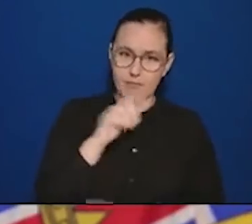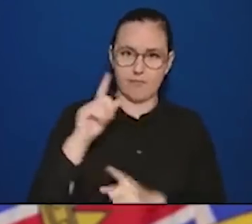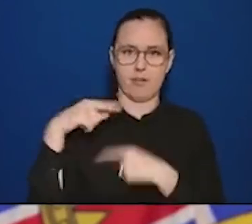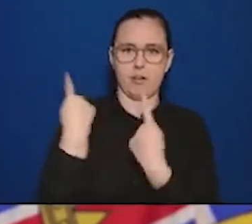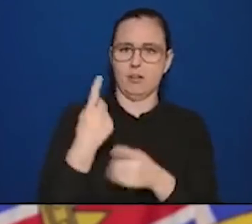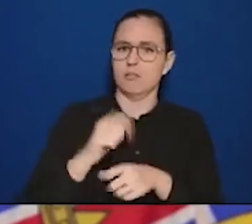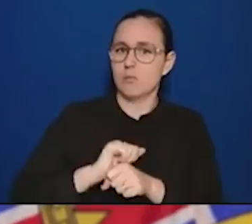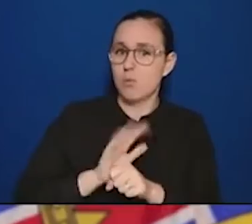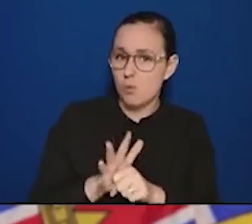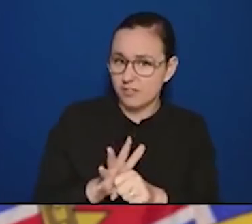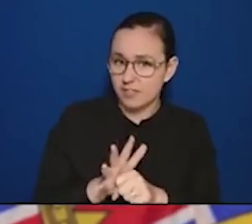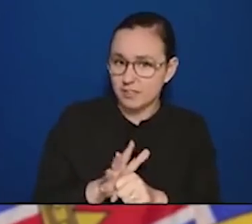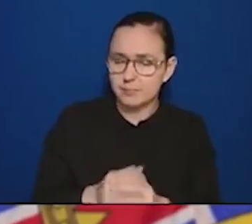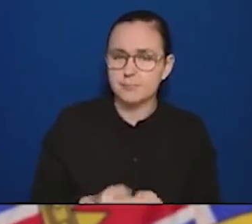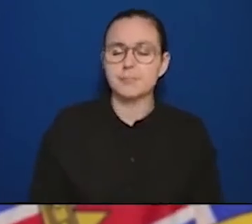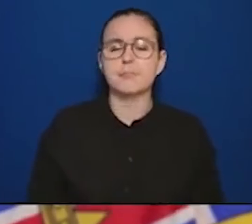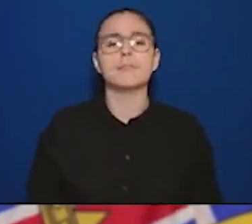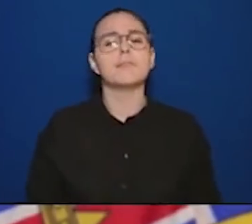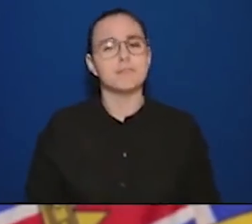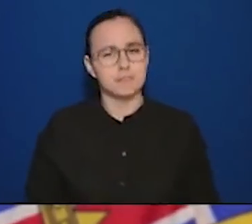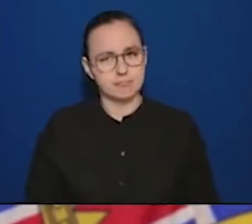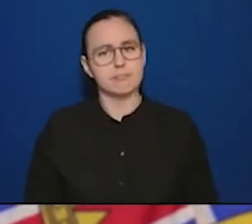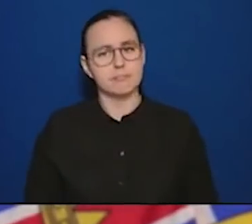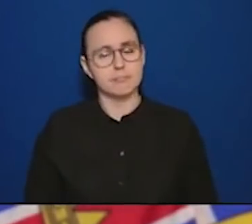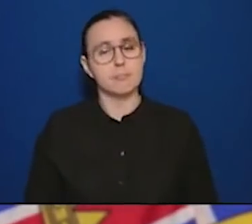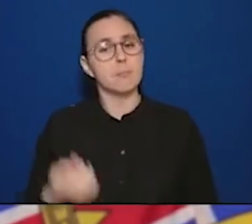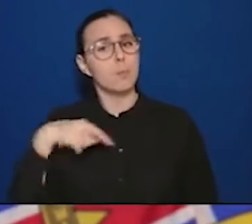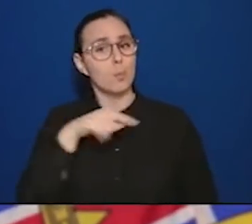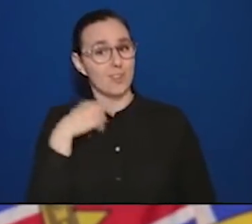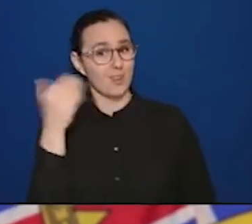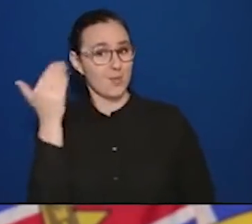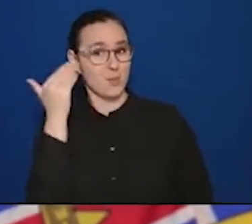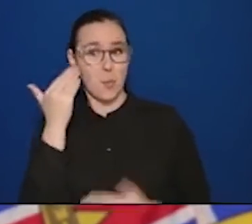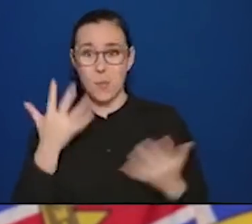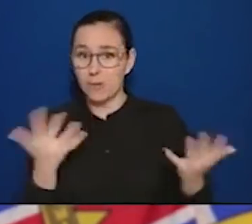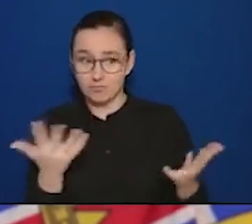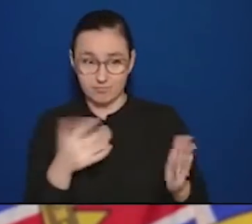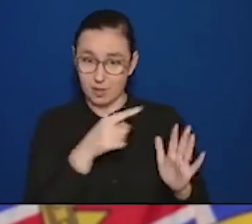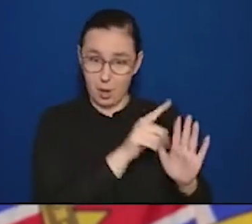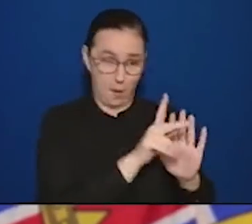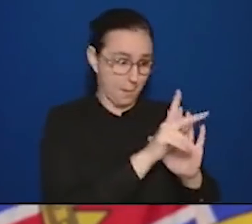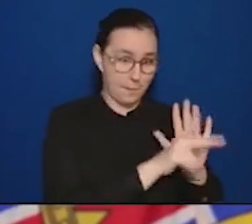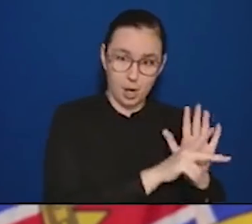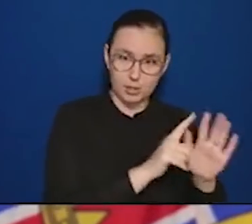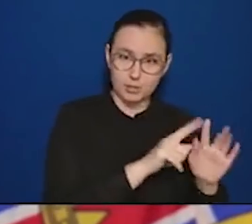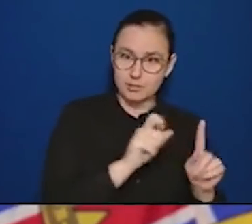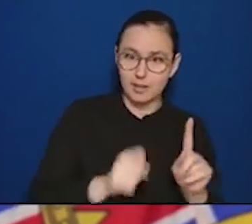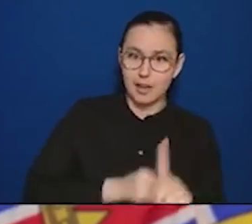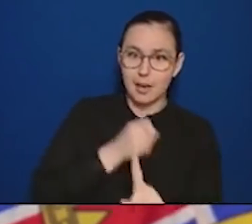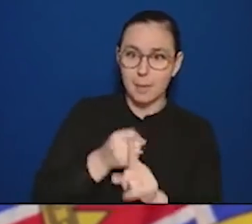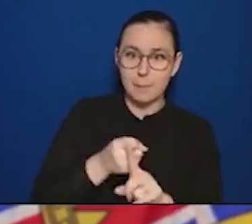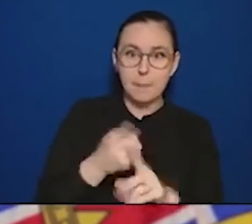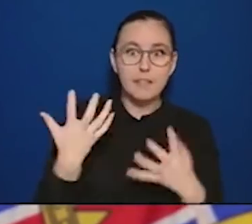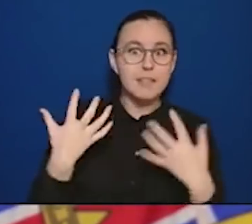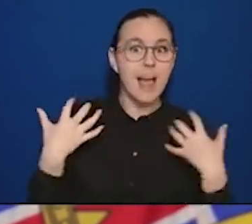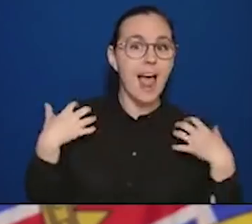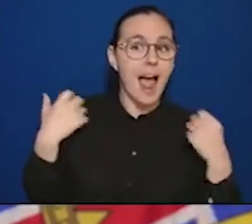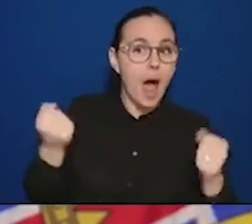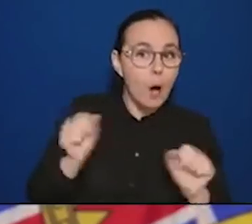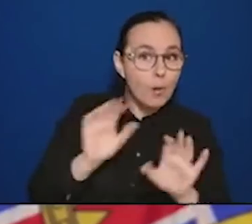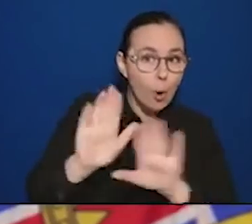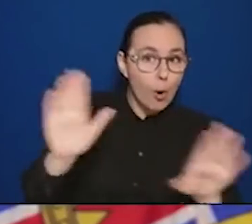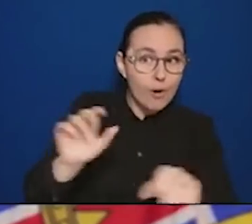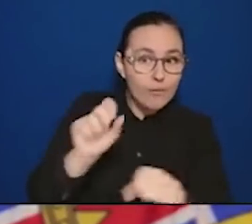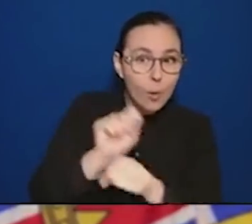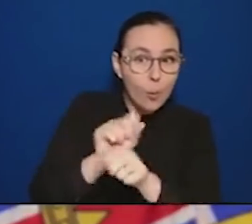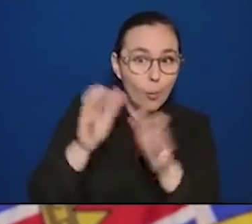health impacts. We have seen that. And we have seen that health of workers impacts our economy. We also know that for some